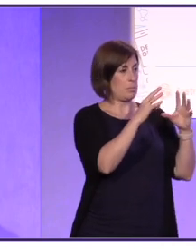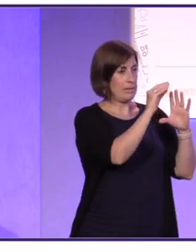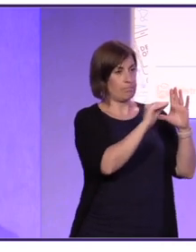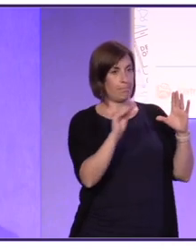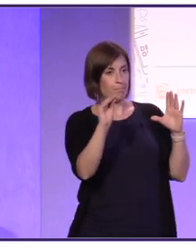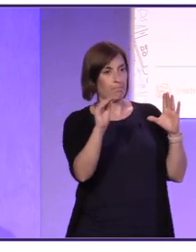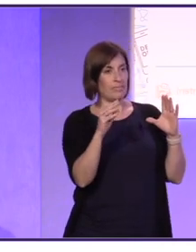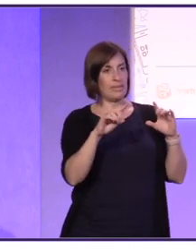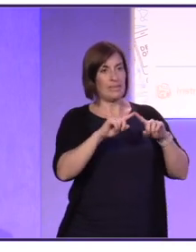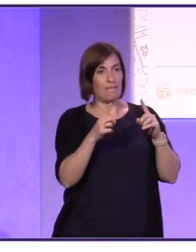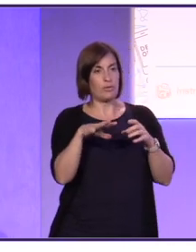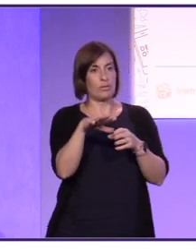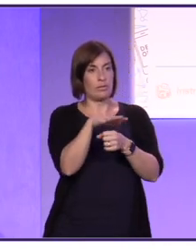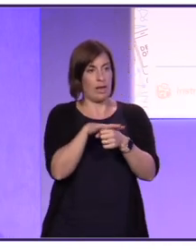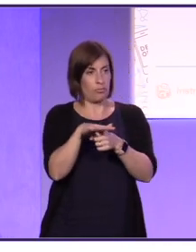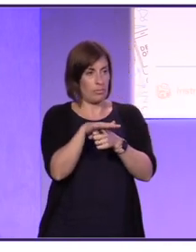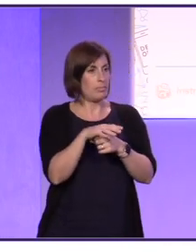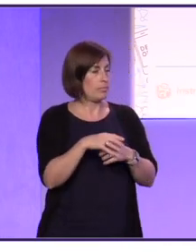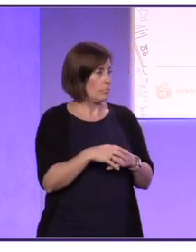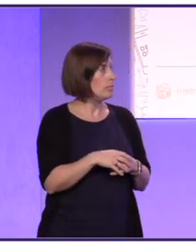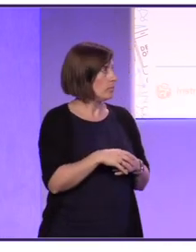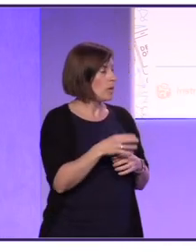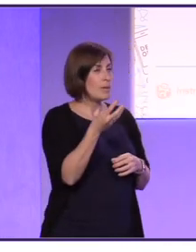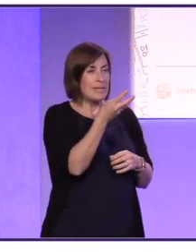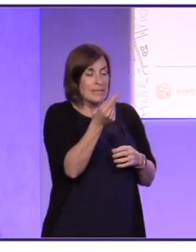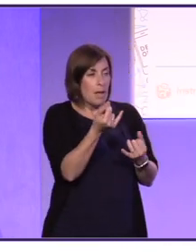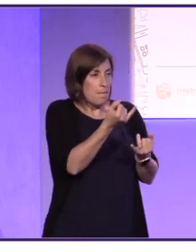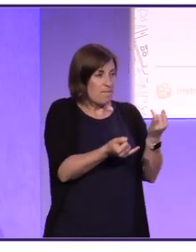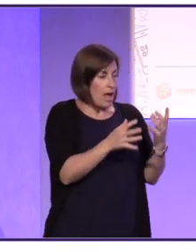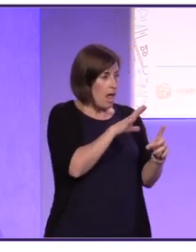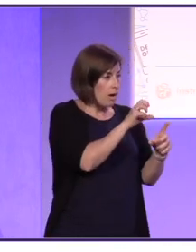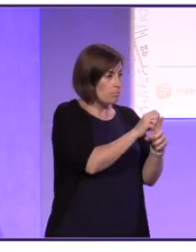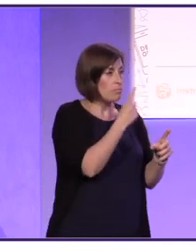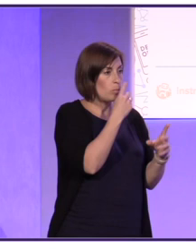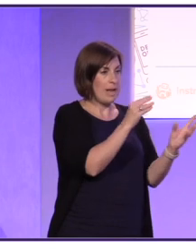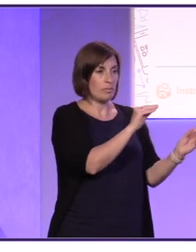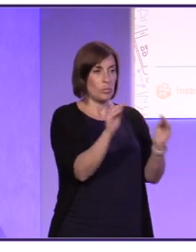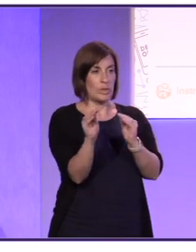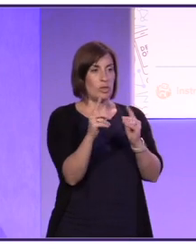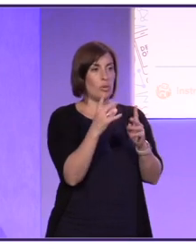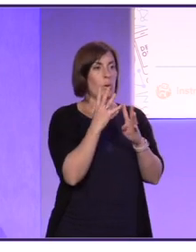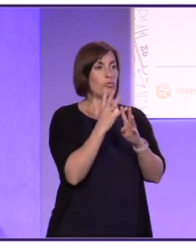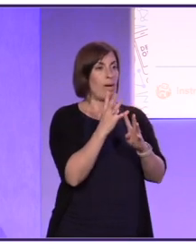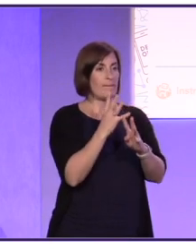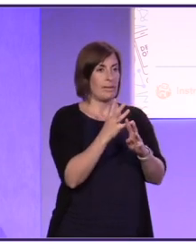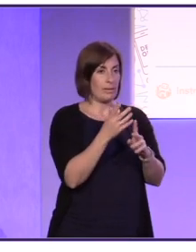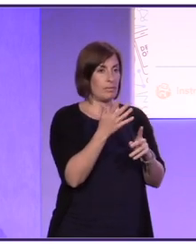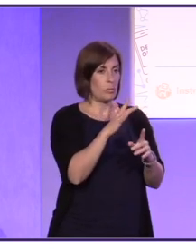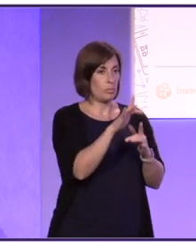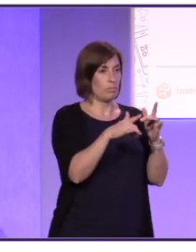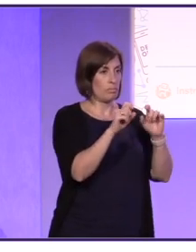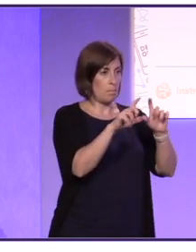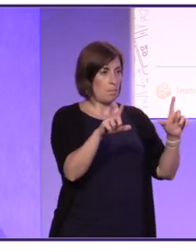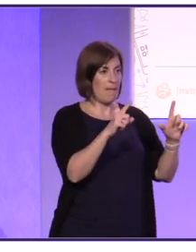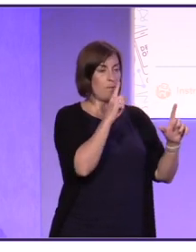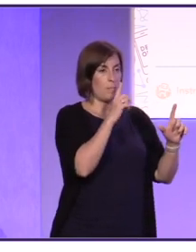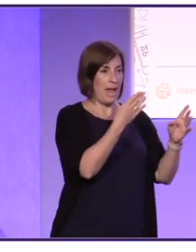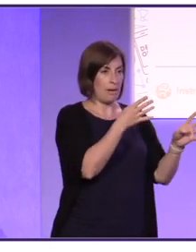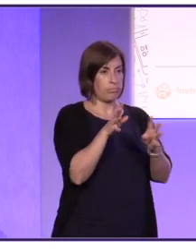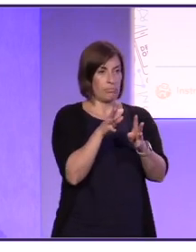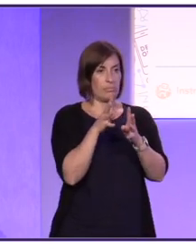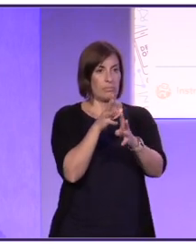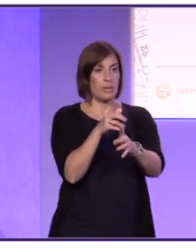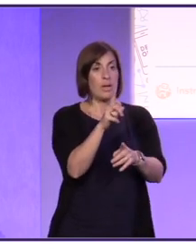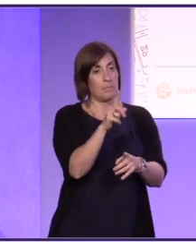you're seeing some form of failure, you can literally switch the traffic over. Slight word of warning, make sure you